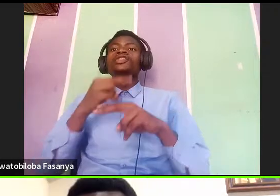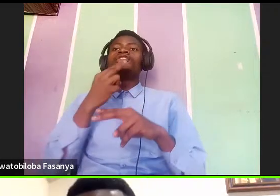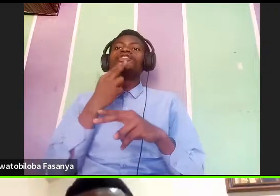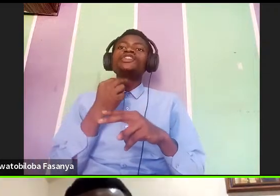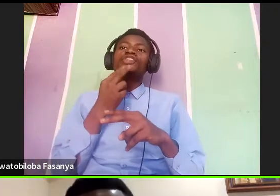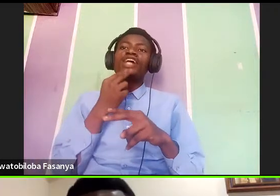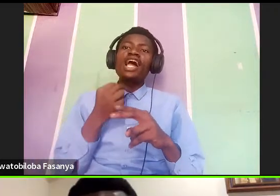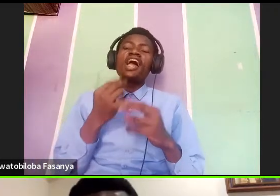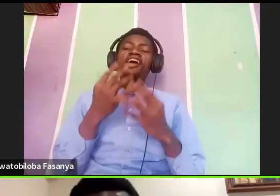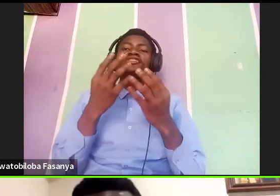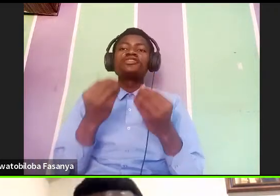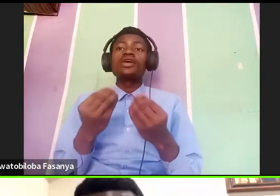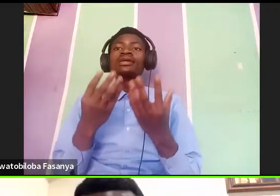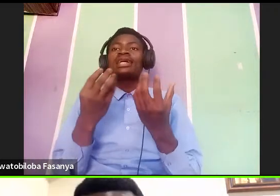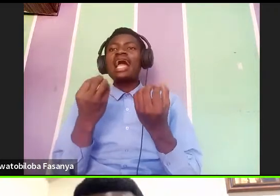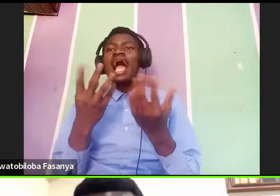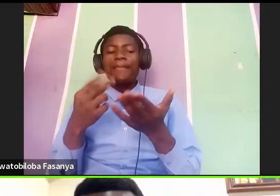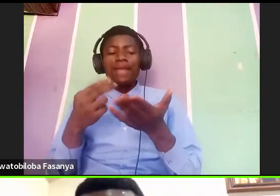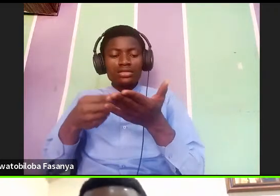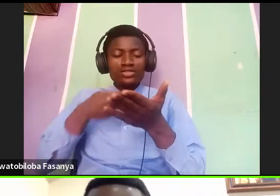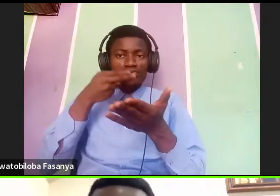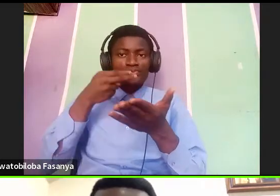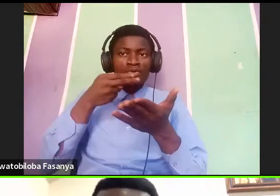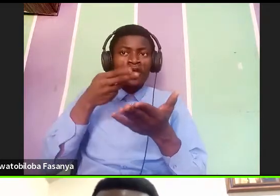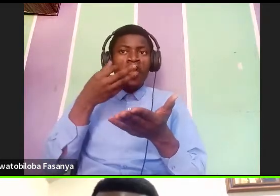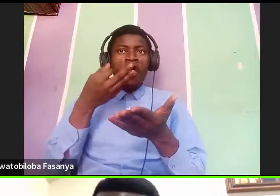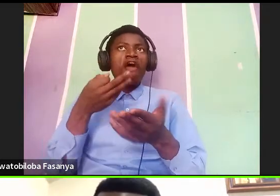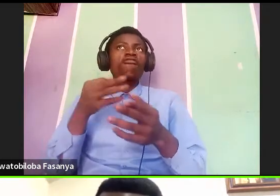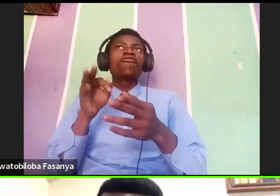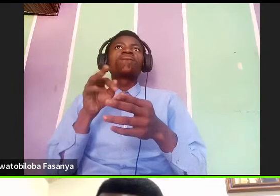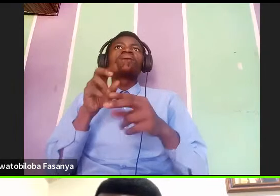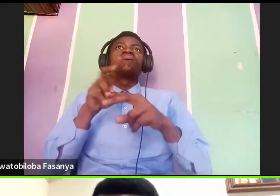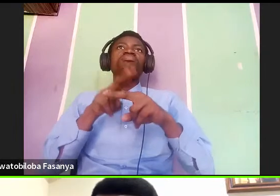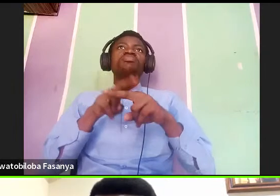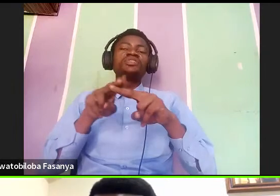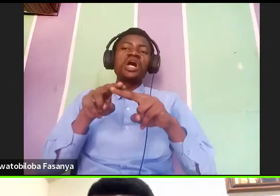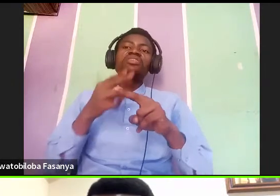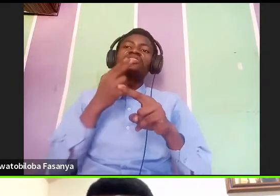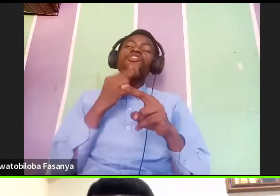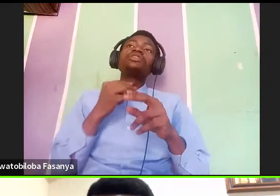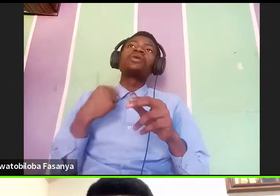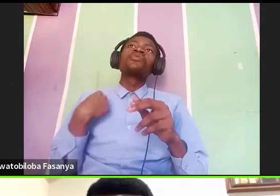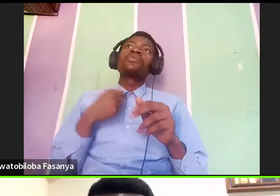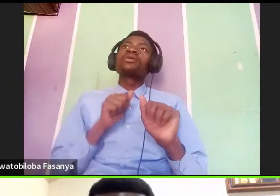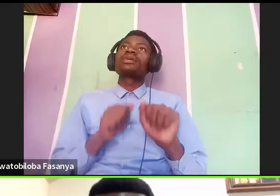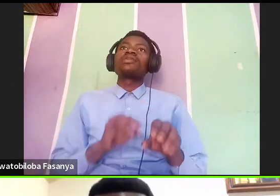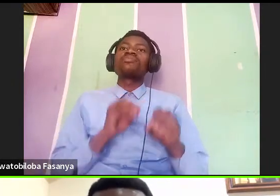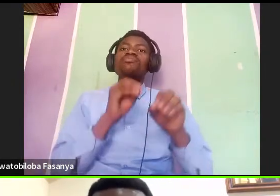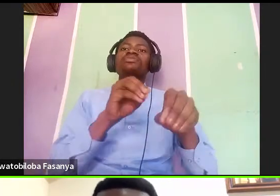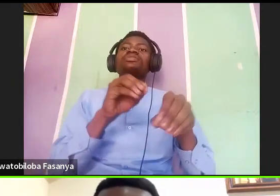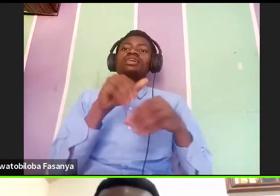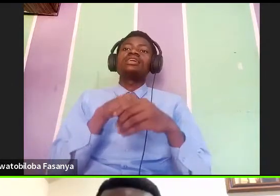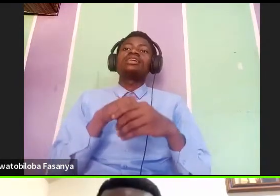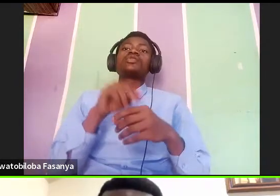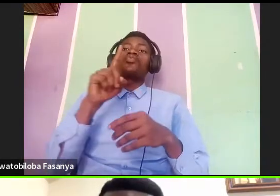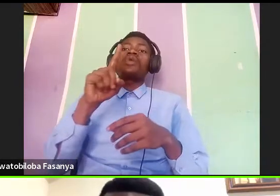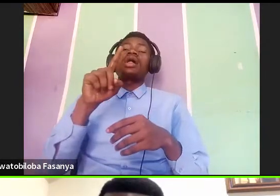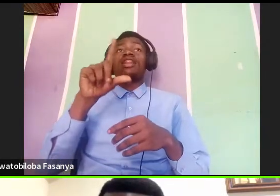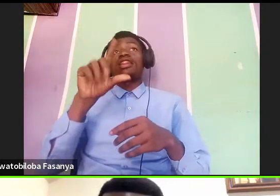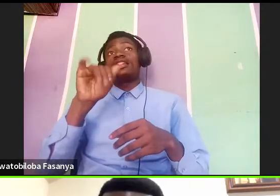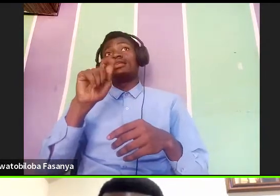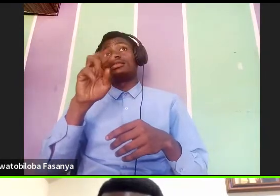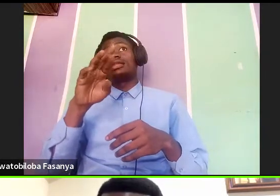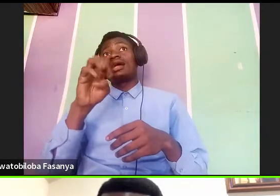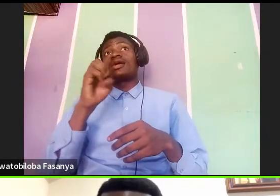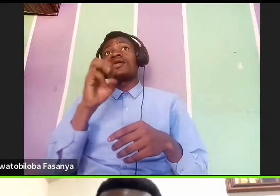tablespoons of salt and how many tablespoons of sugar. You can put in about a liter of water, and then just to replace